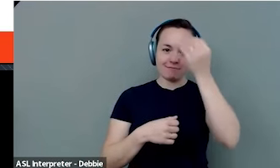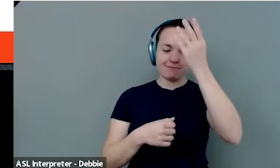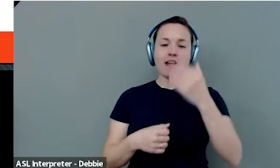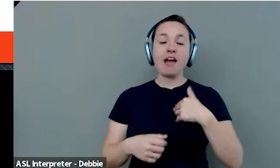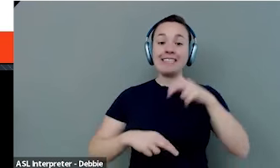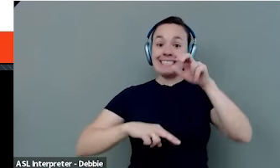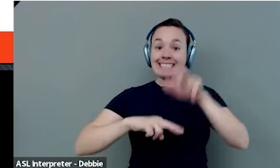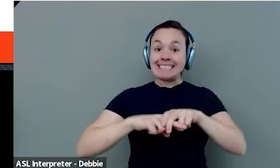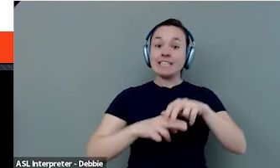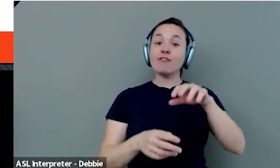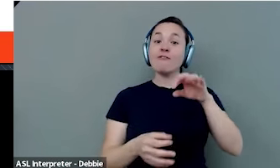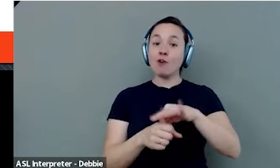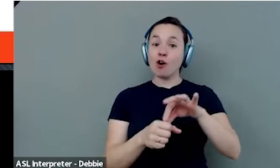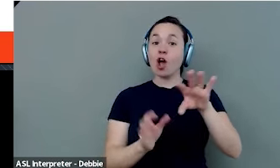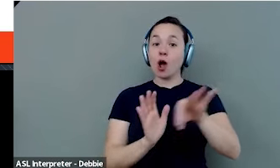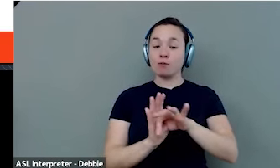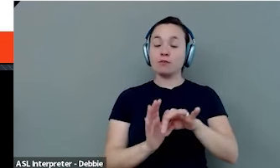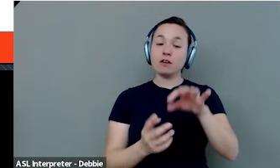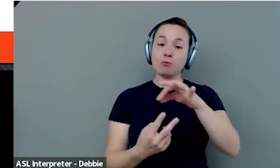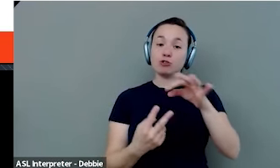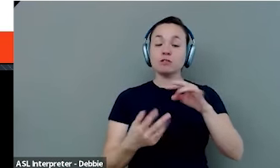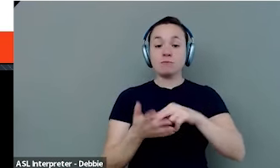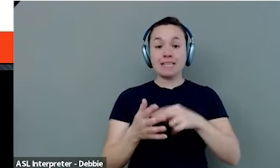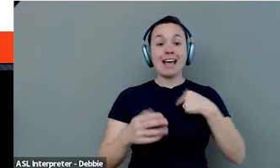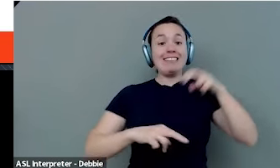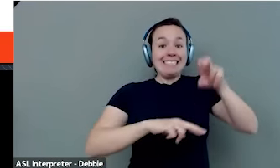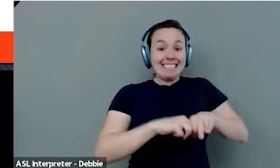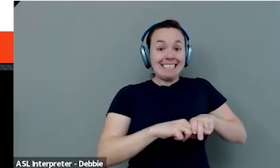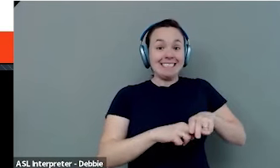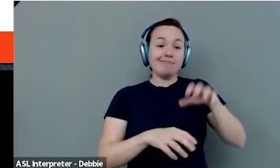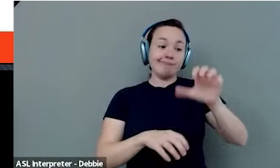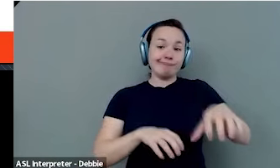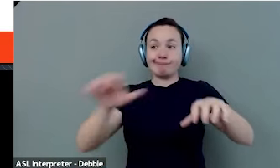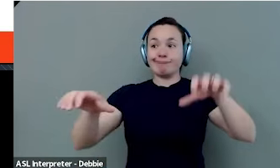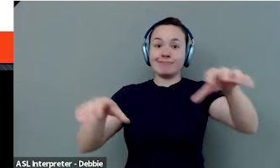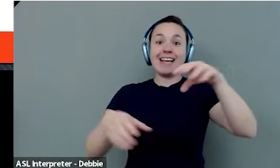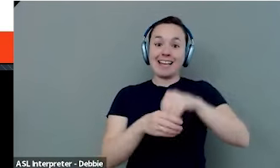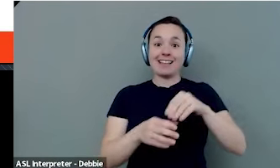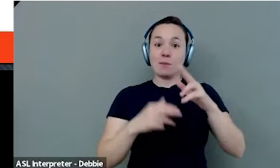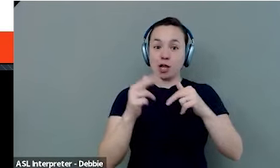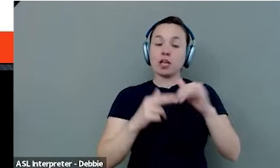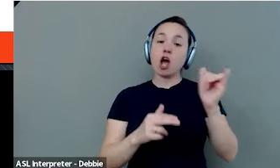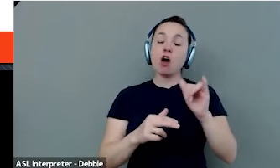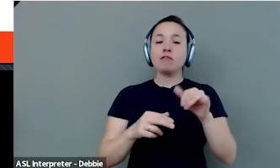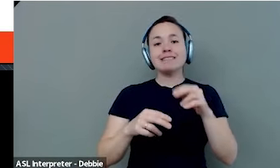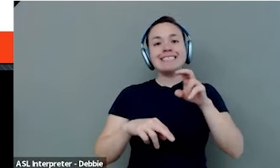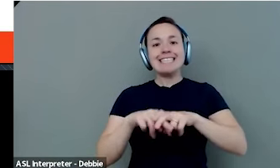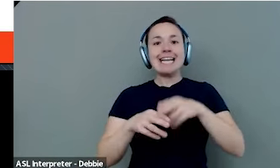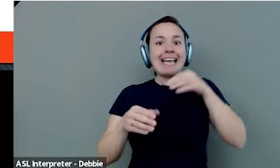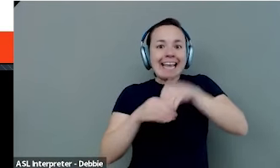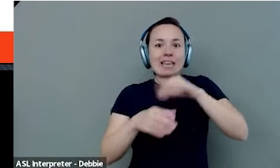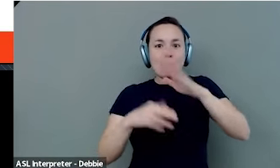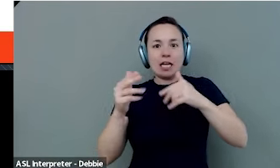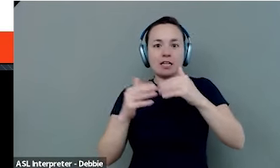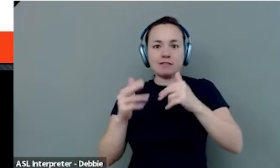seated voting options. We will have seated polling stations in our building and seating available throughout our building